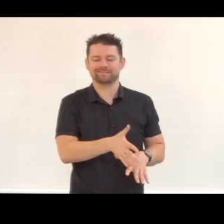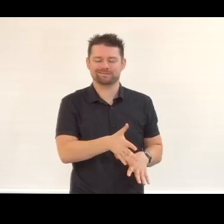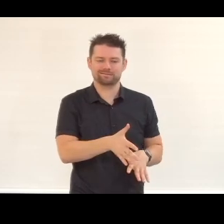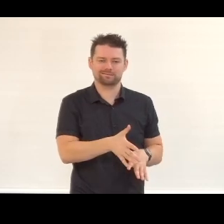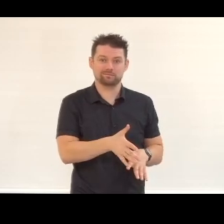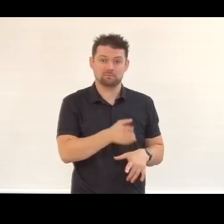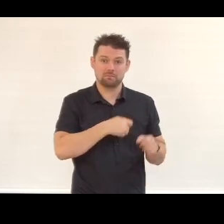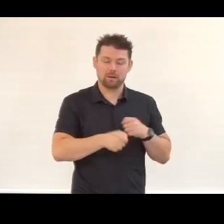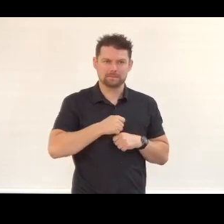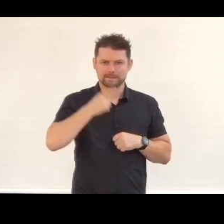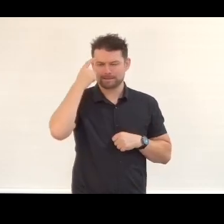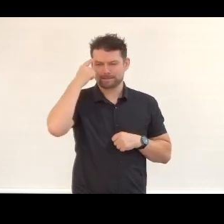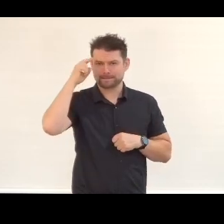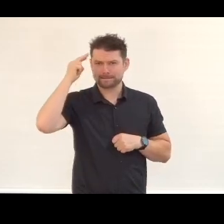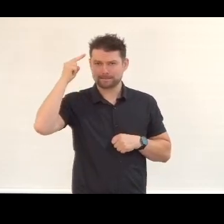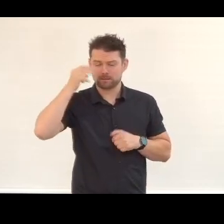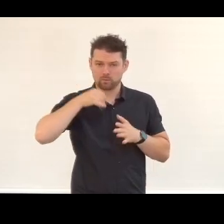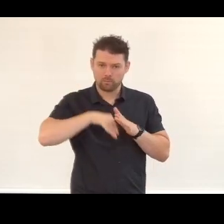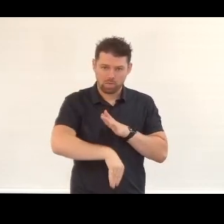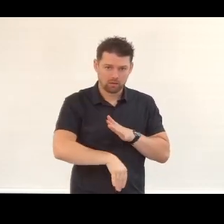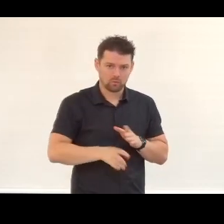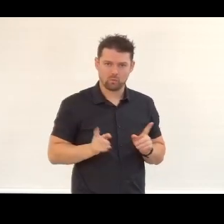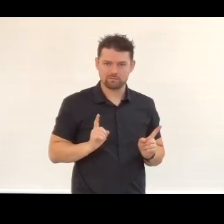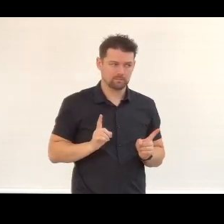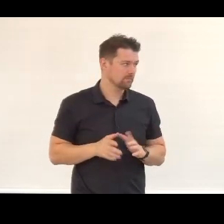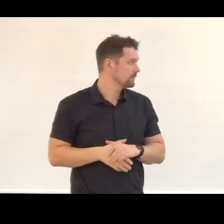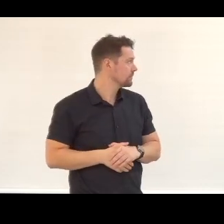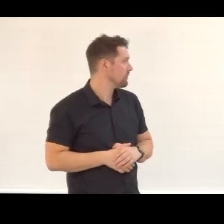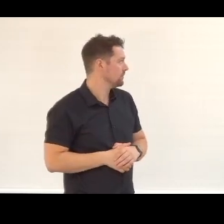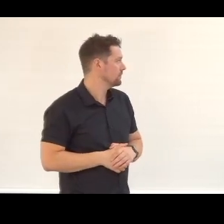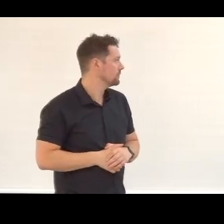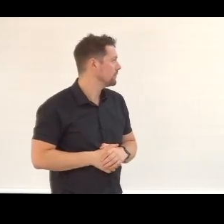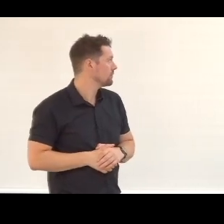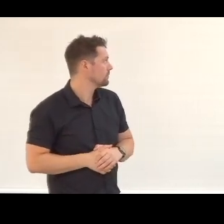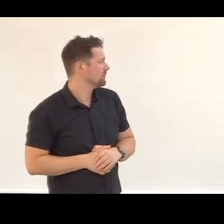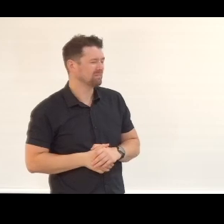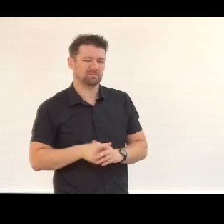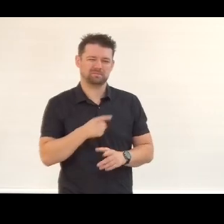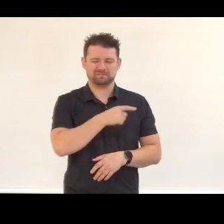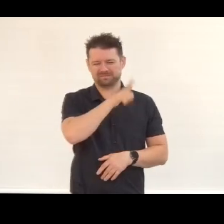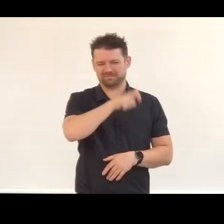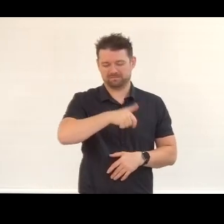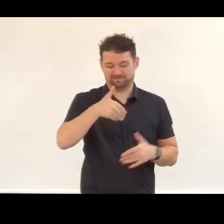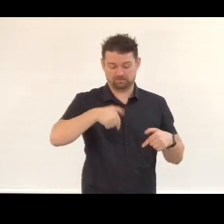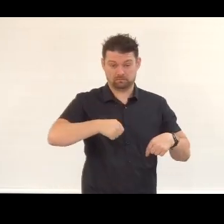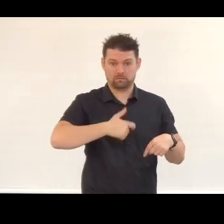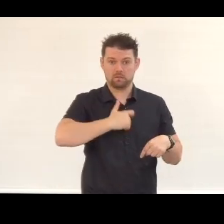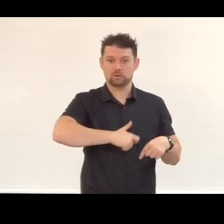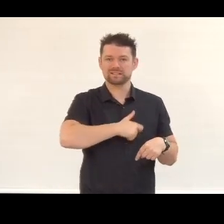So Carol Ann is actually a PhD student here in Switzerland. She's working at the University of